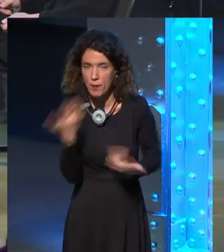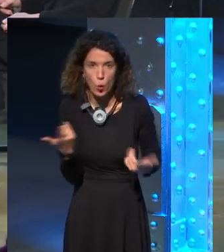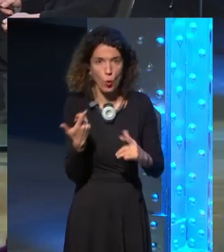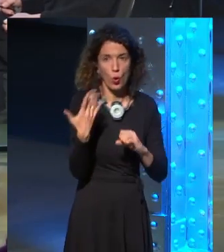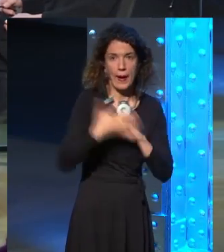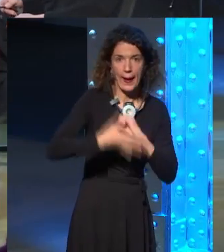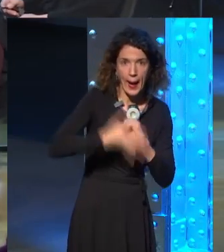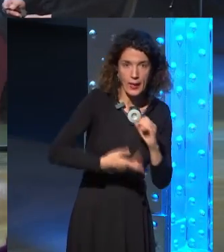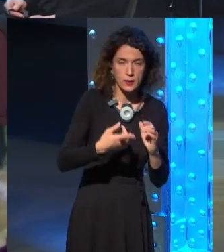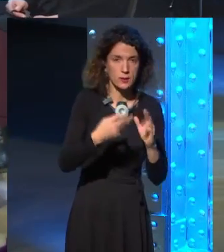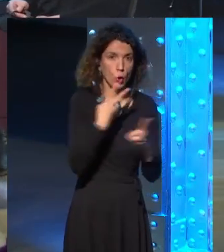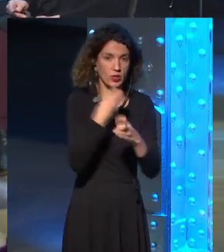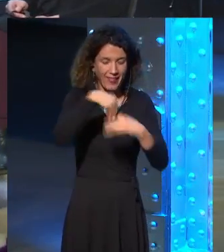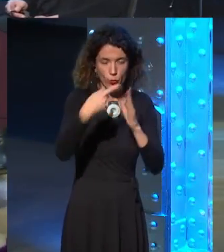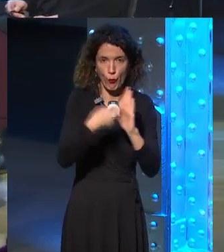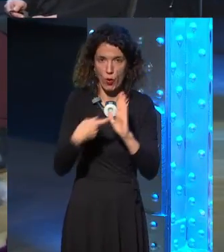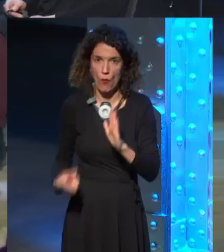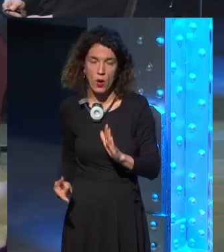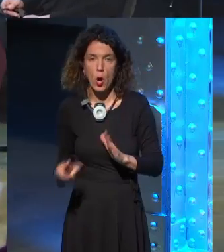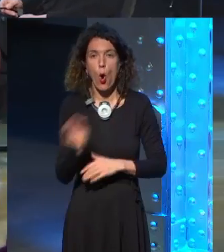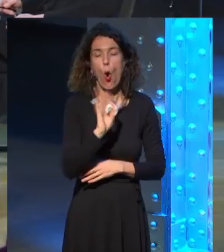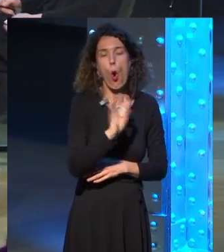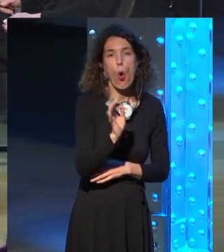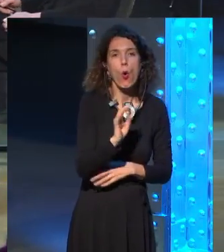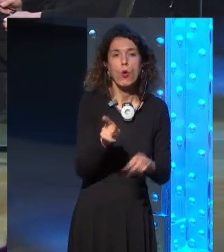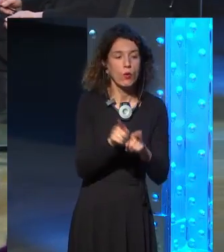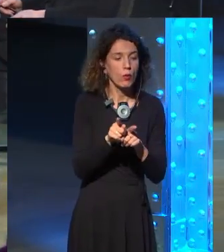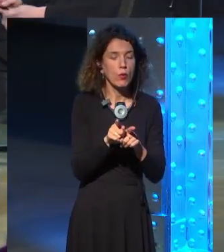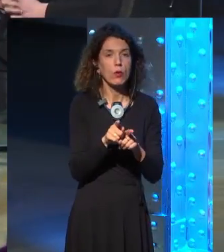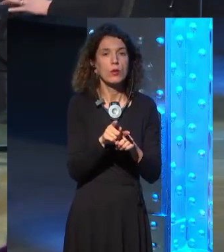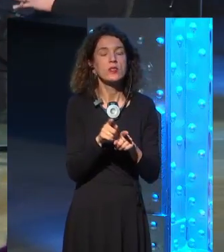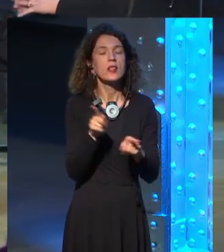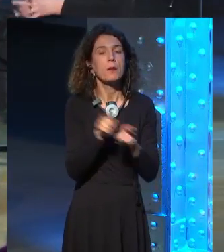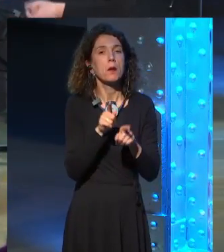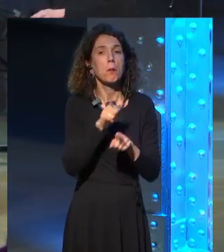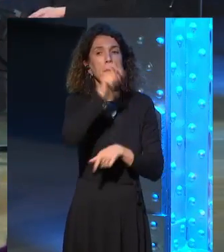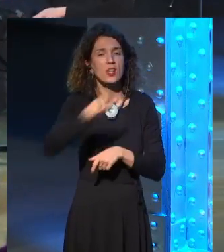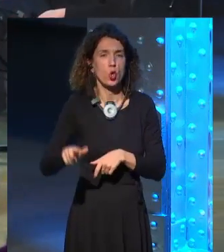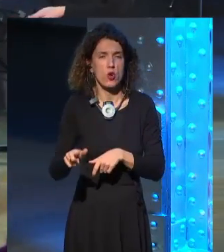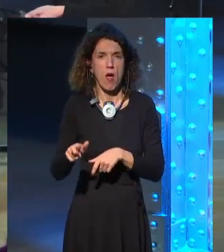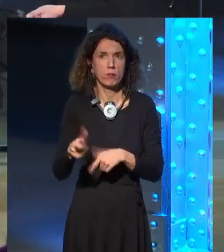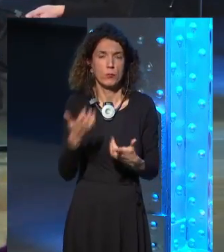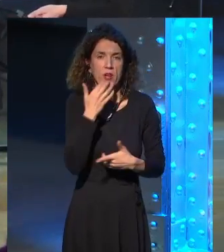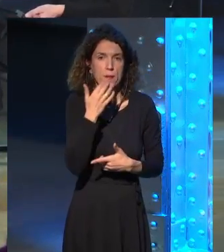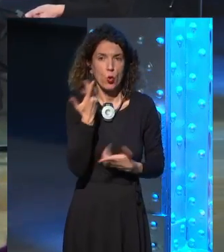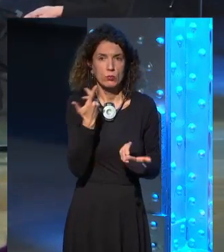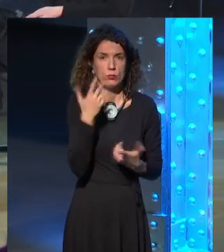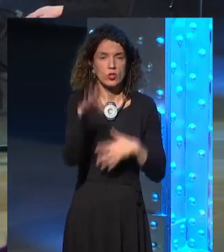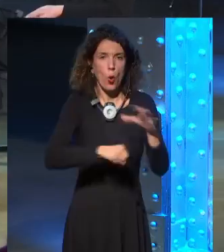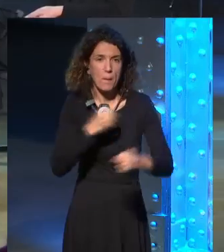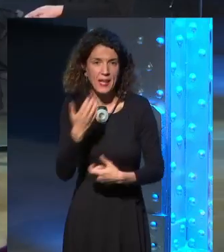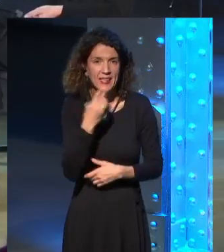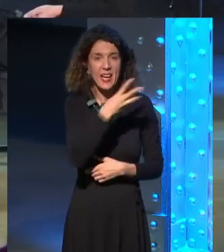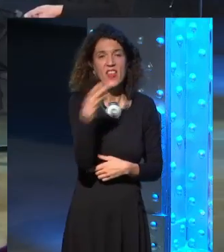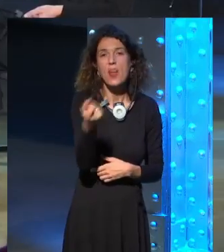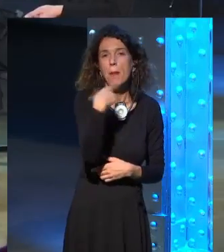by not allowing people to buy pills or 300 pills and only have a maximum of 60 pills. So a lot